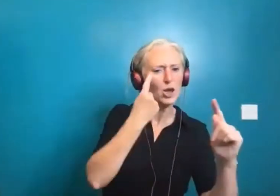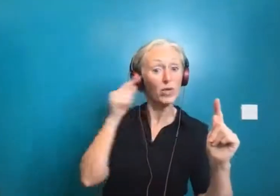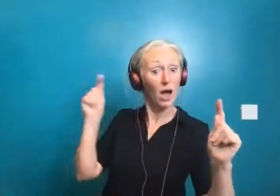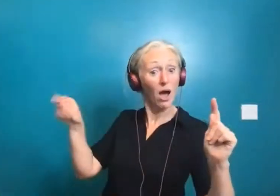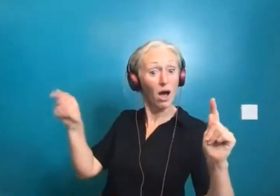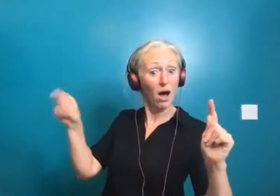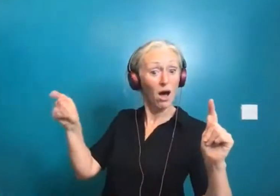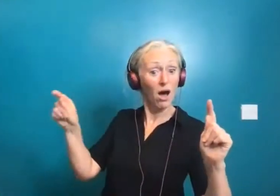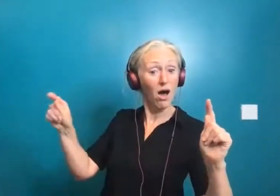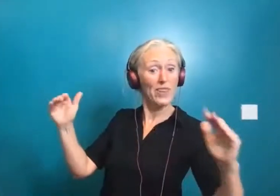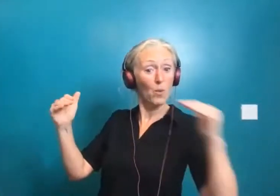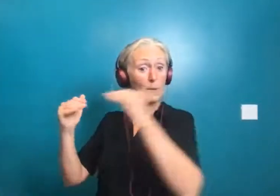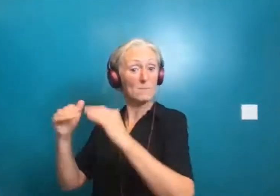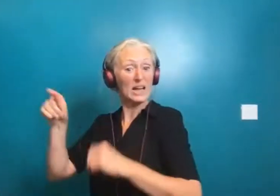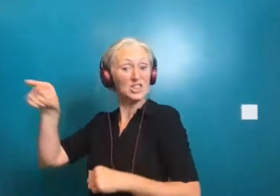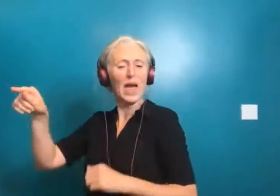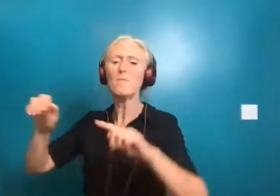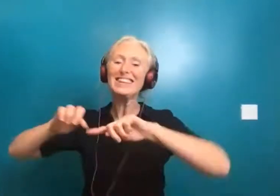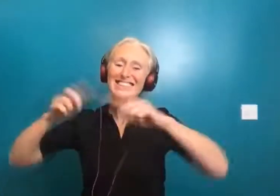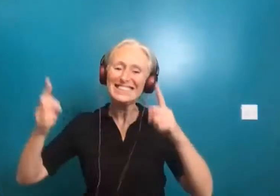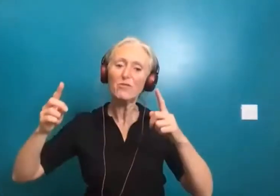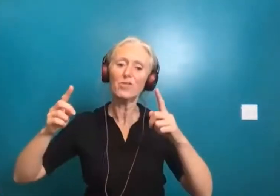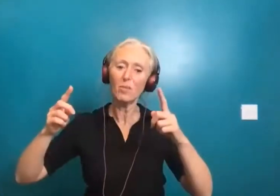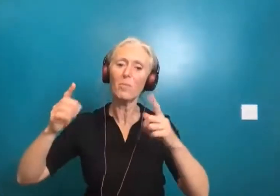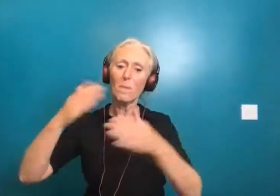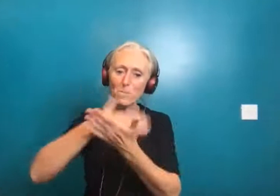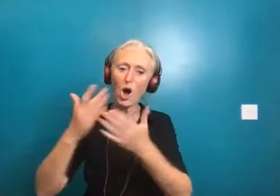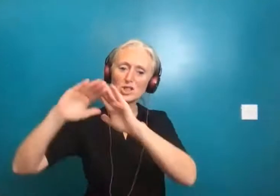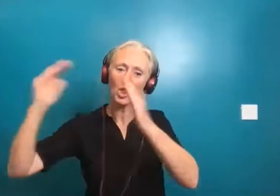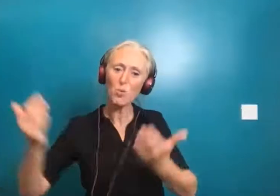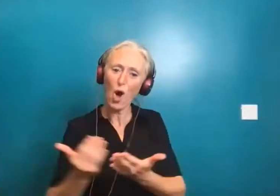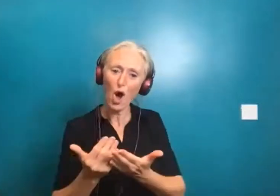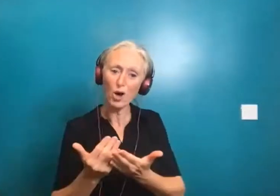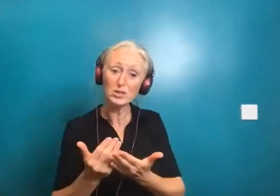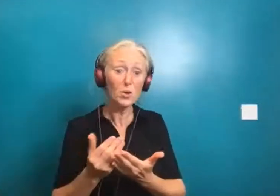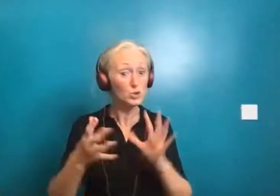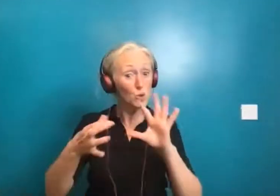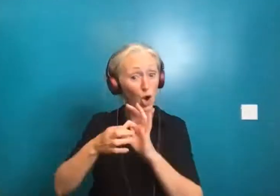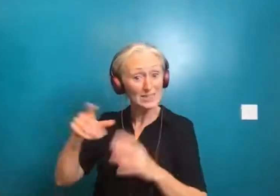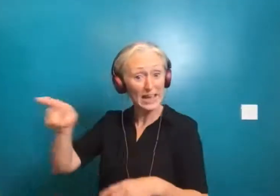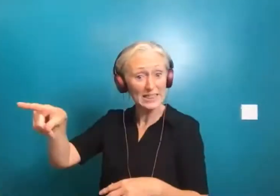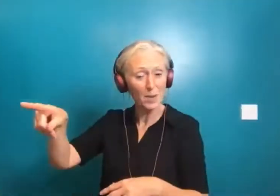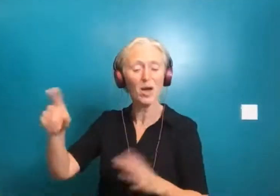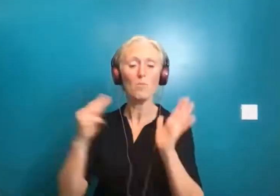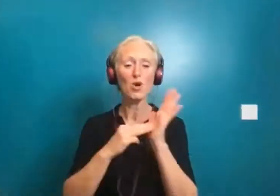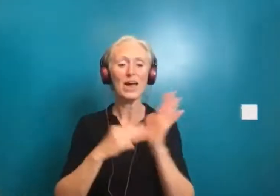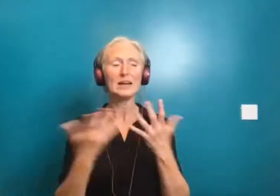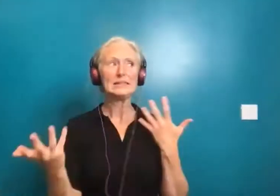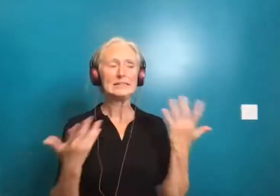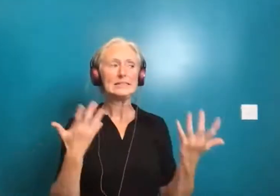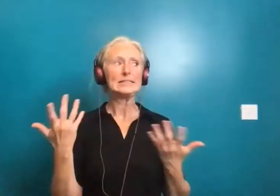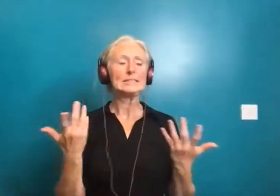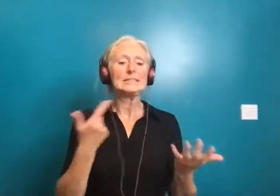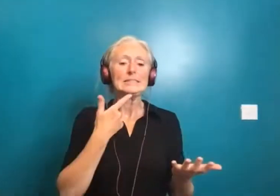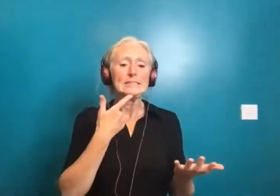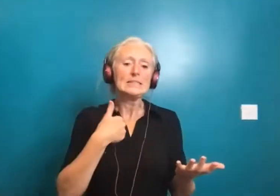was relevant for them? So I would like to say yes, but it's really difficult because